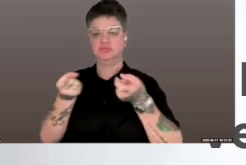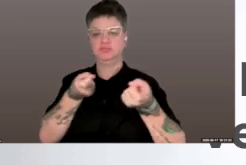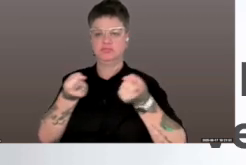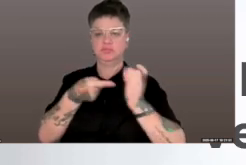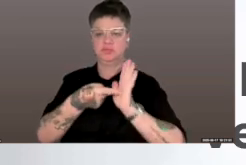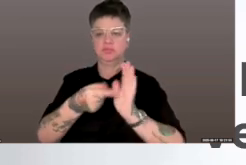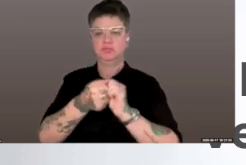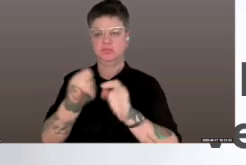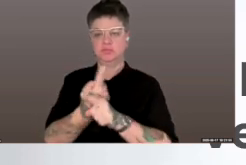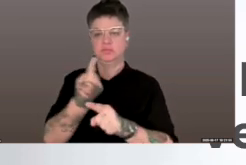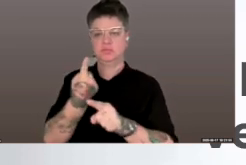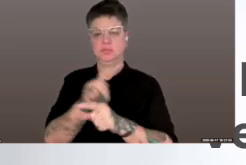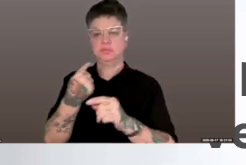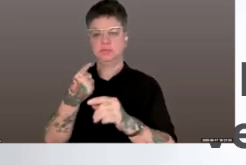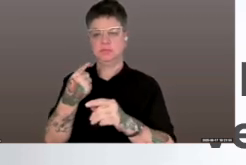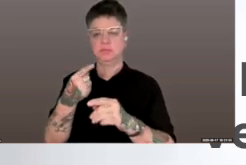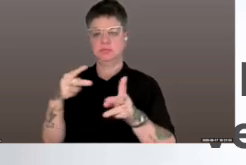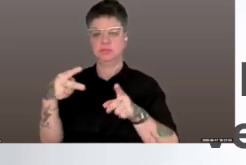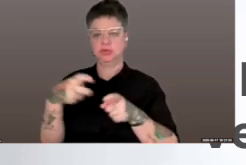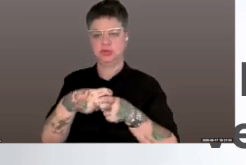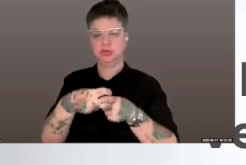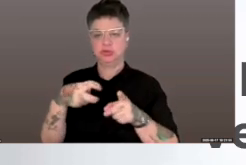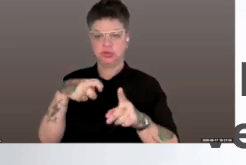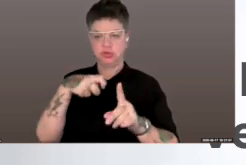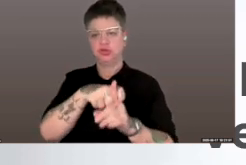market. ZAP